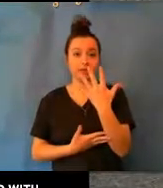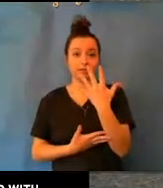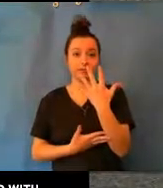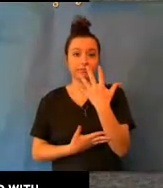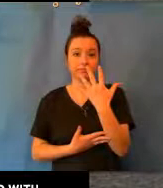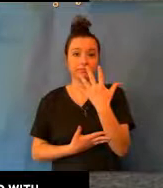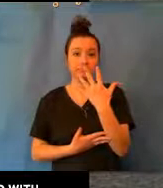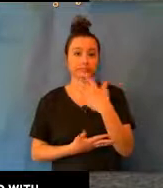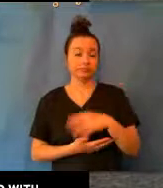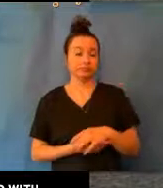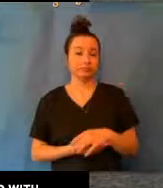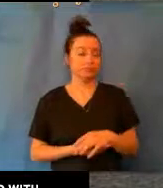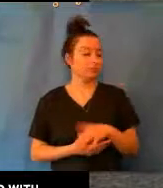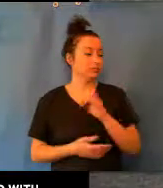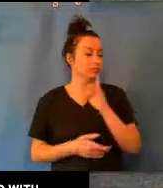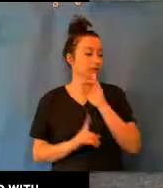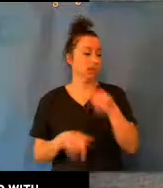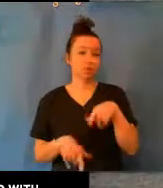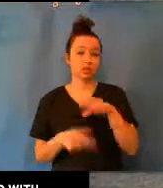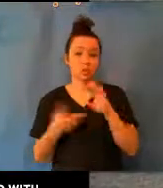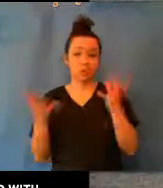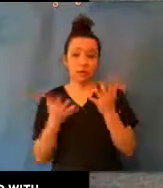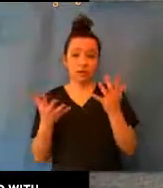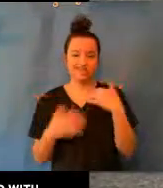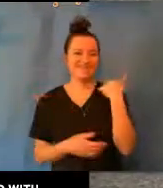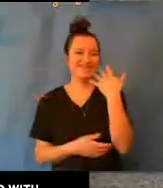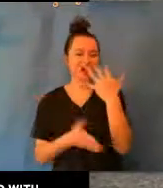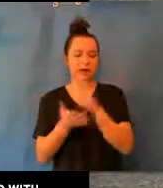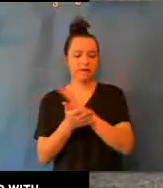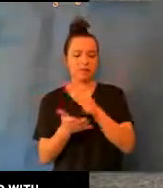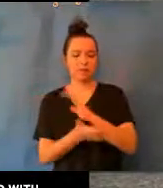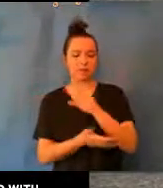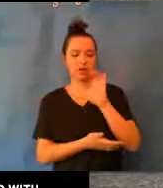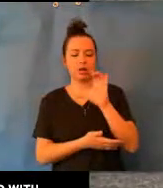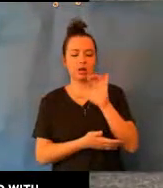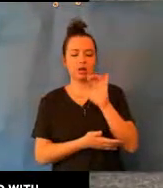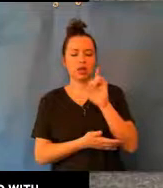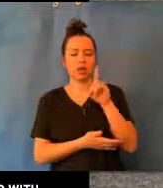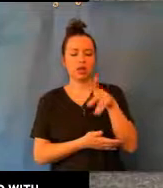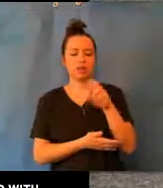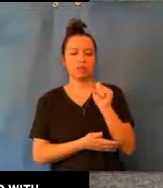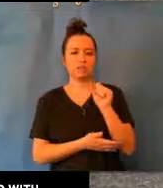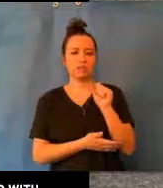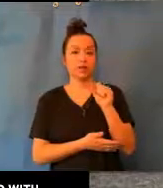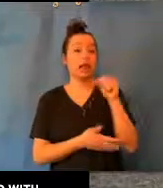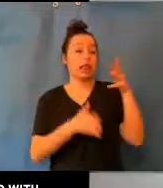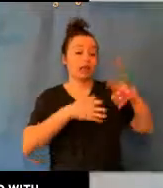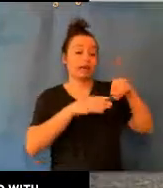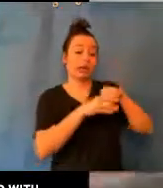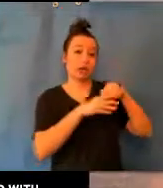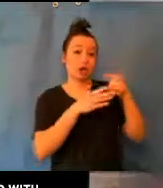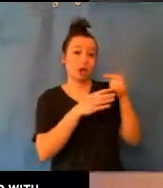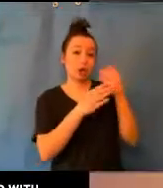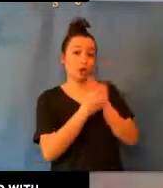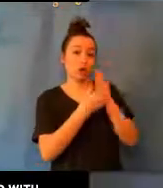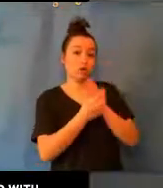5. So the answer to number 5 is 5 paper clips. When you're done, leave it in your green folder and